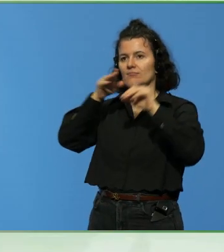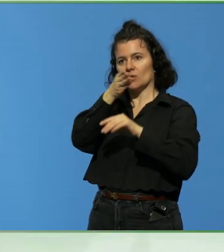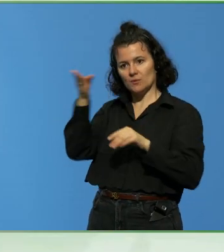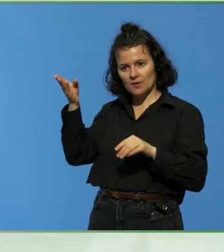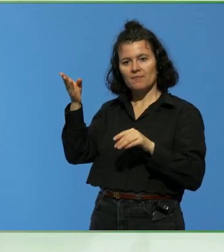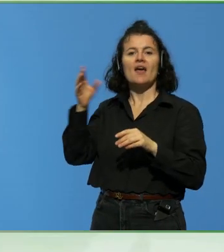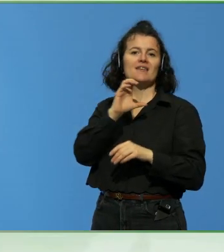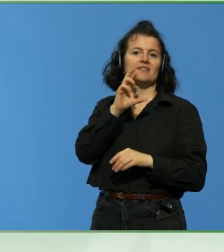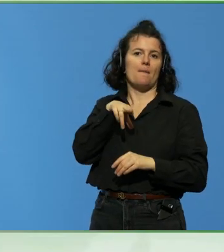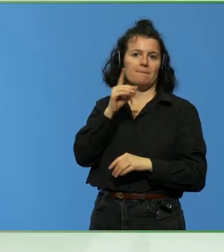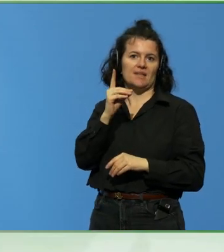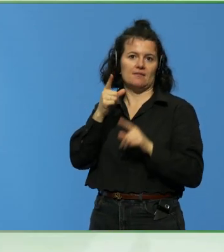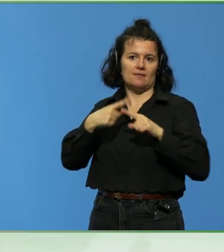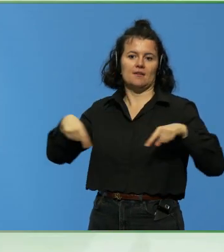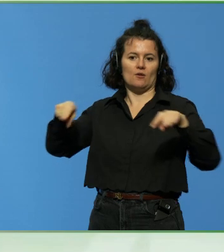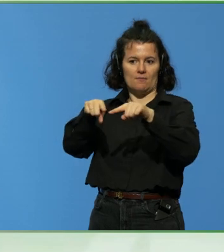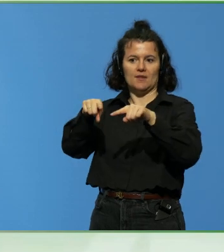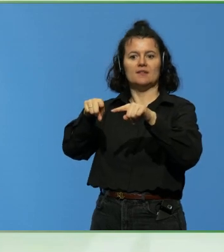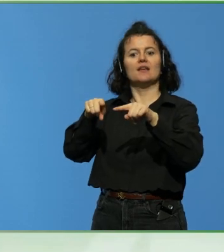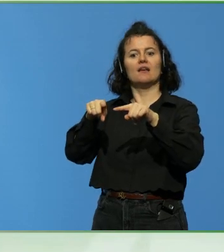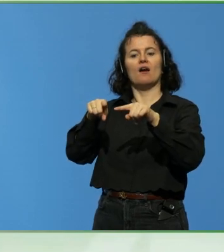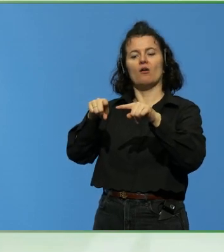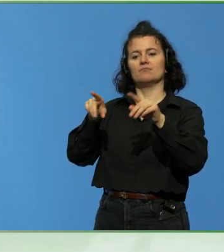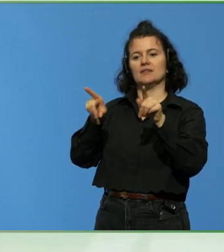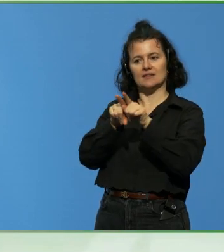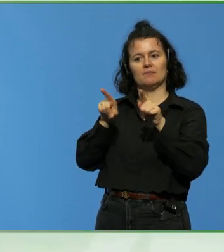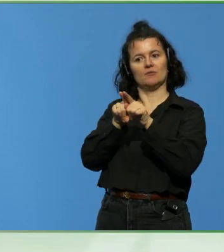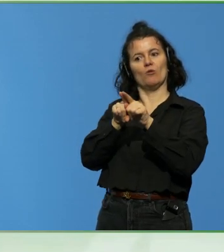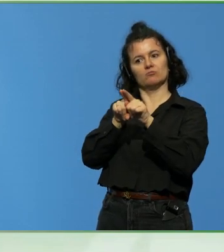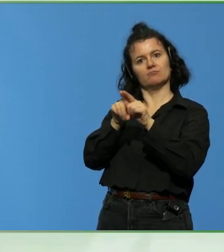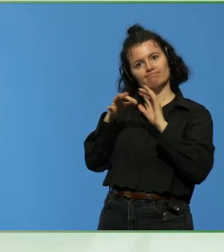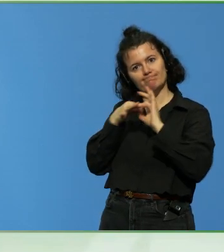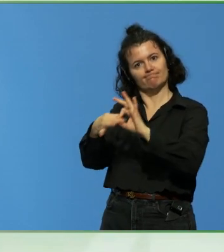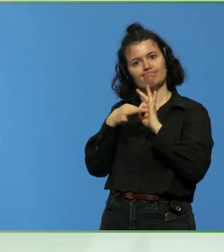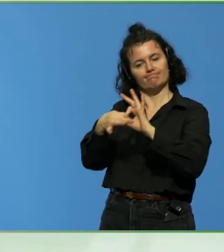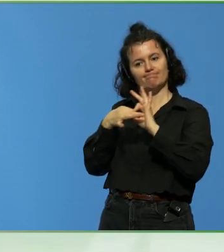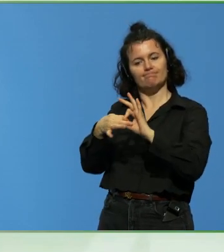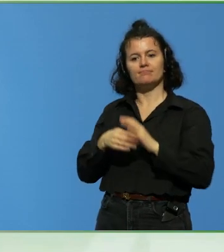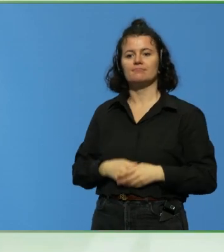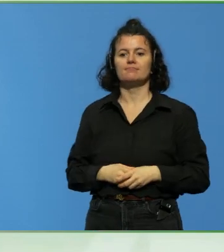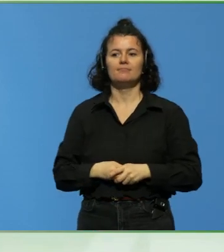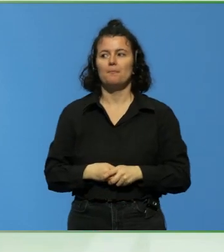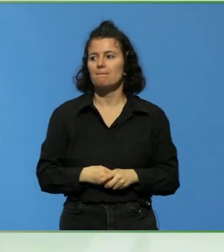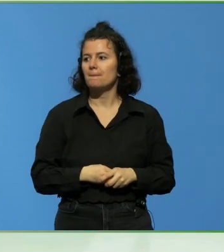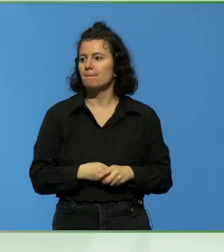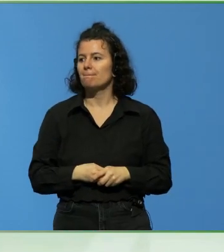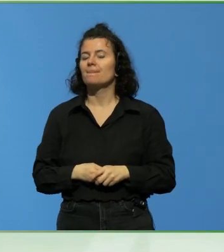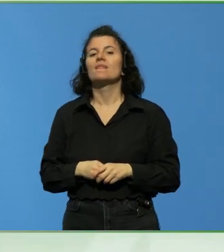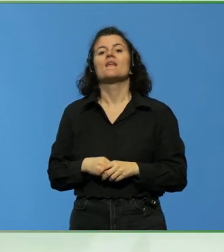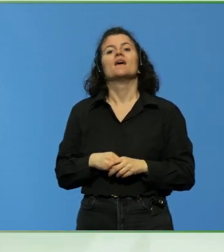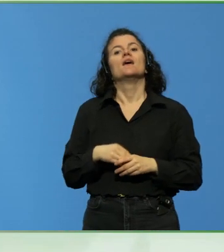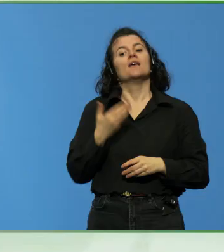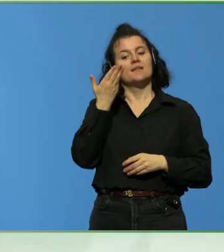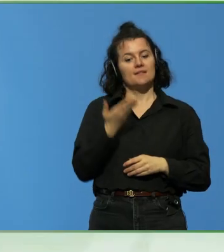with Disabilities and Inclusive Development. She is instrumental in the development